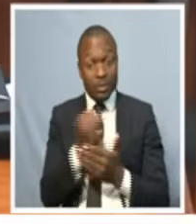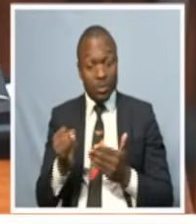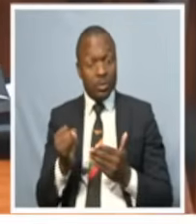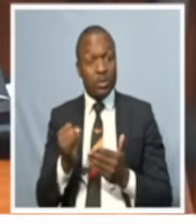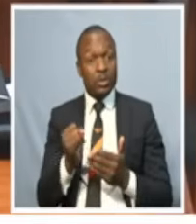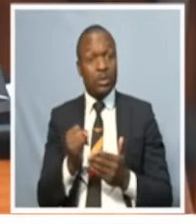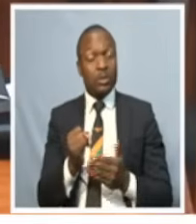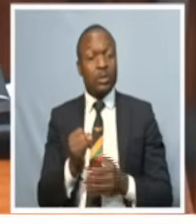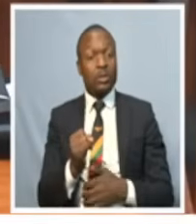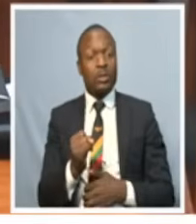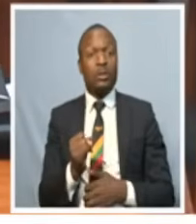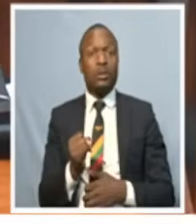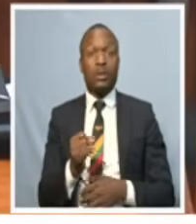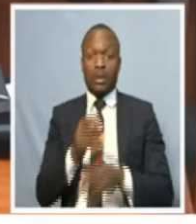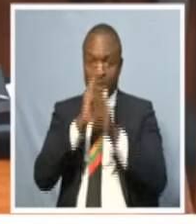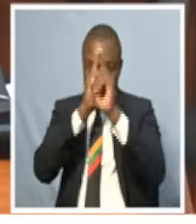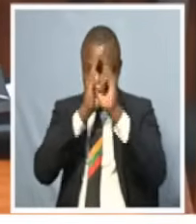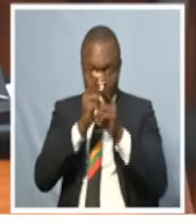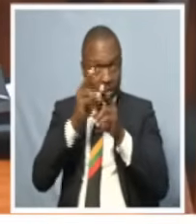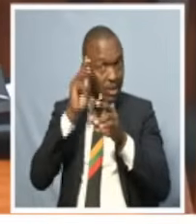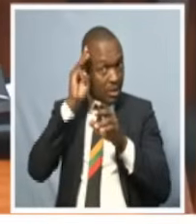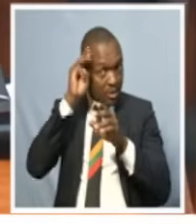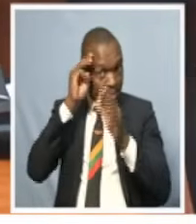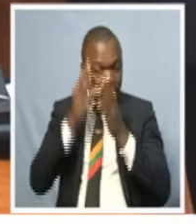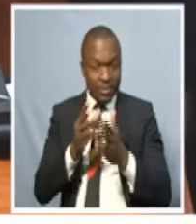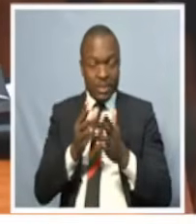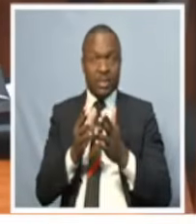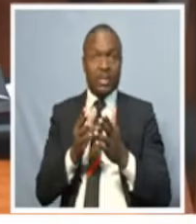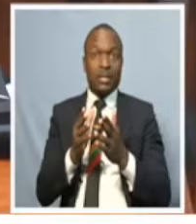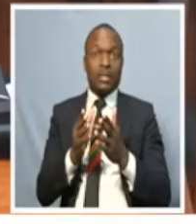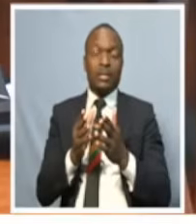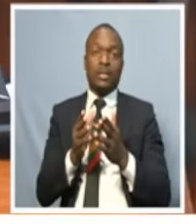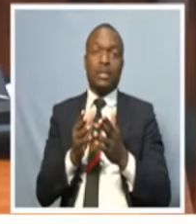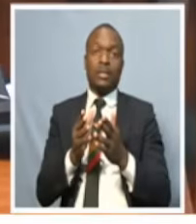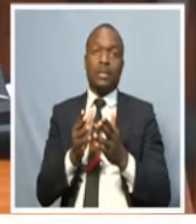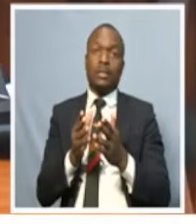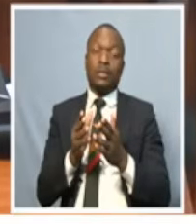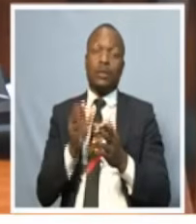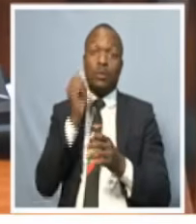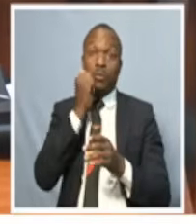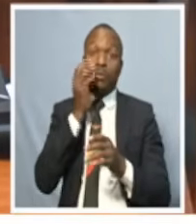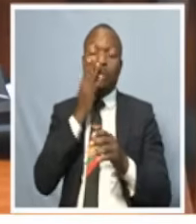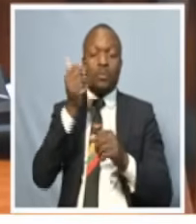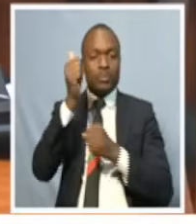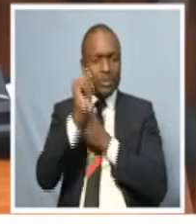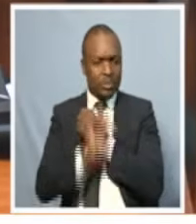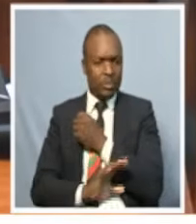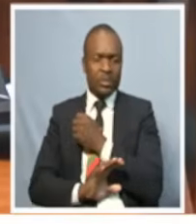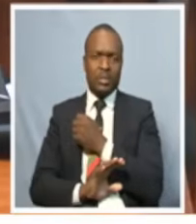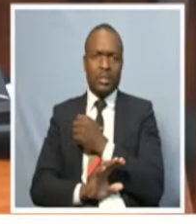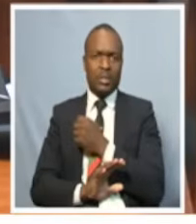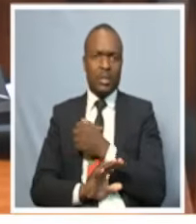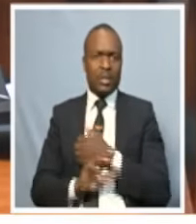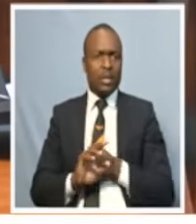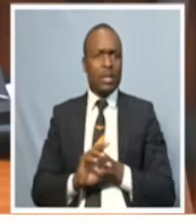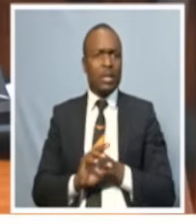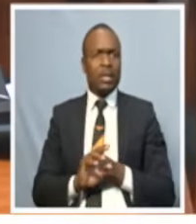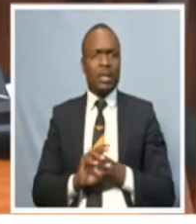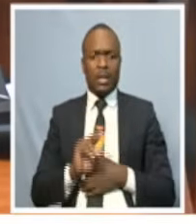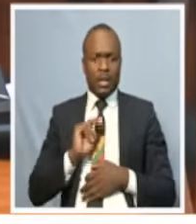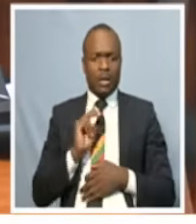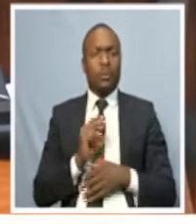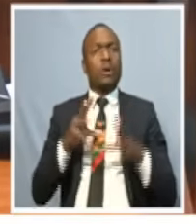that was raised by the Honorable Minister for Home Affairs, we take it because he's in